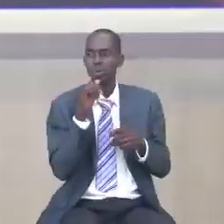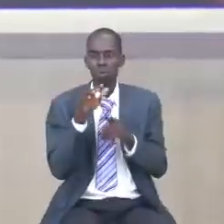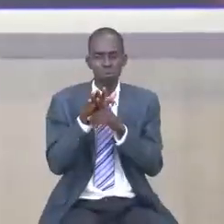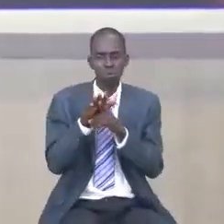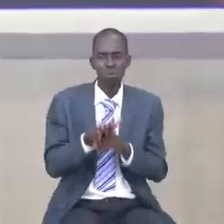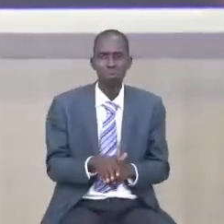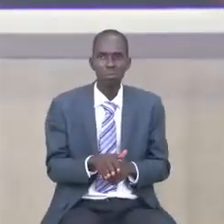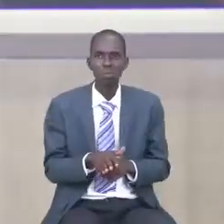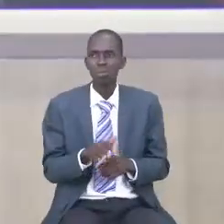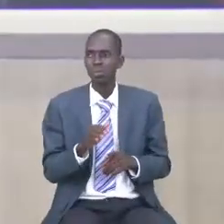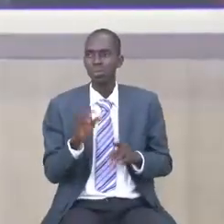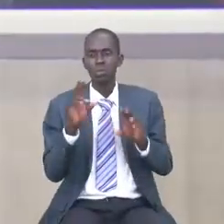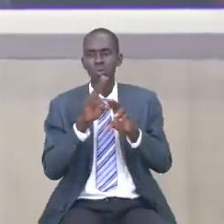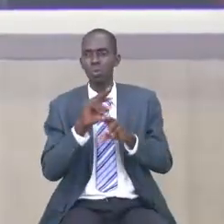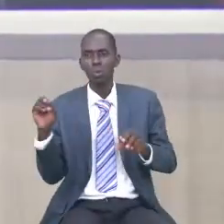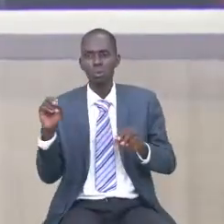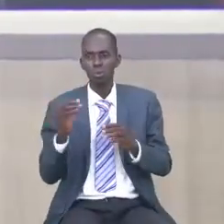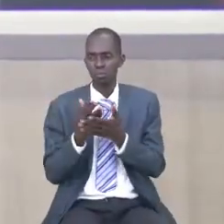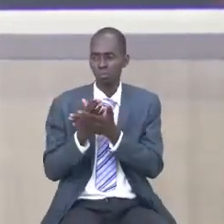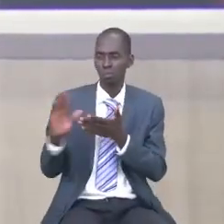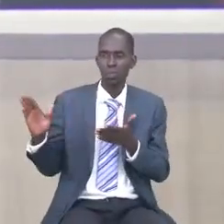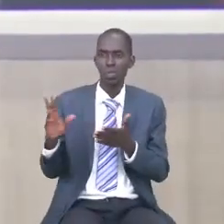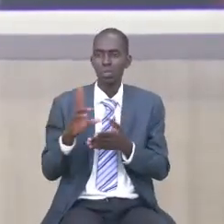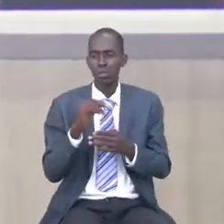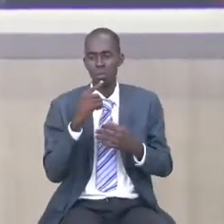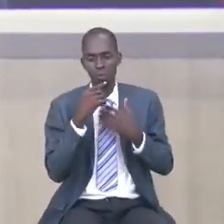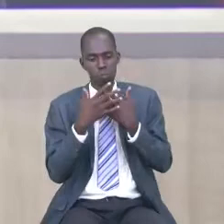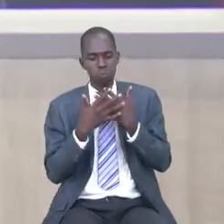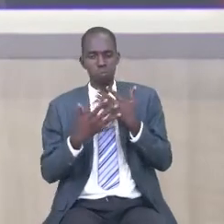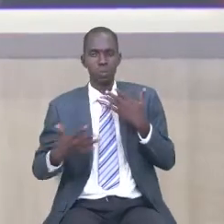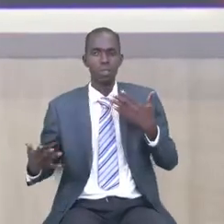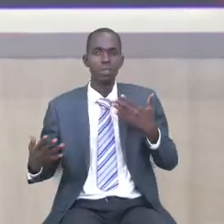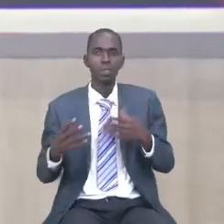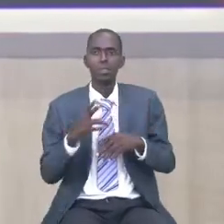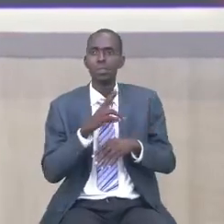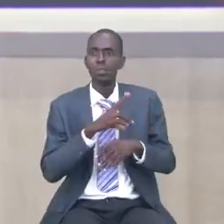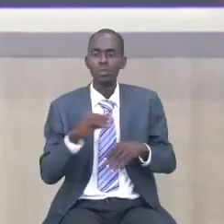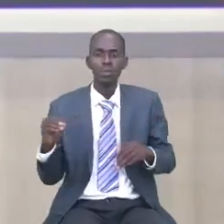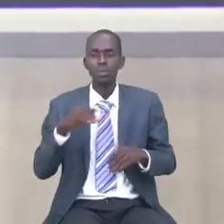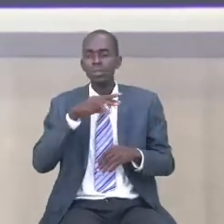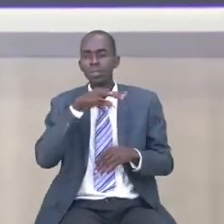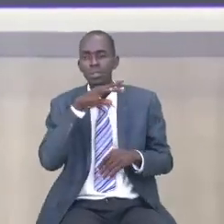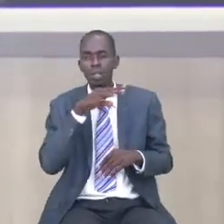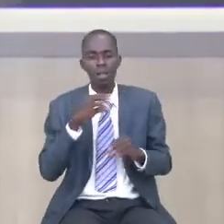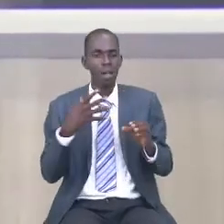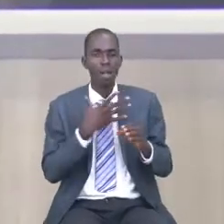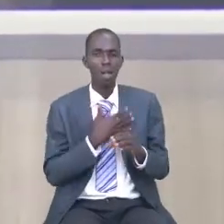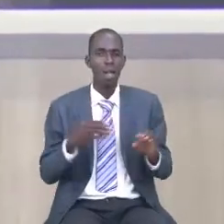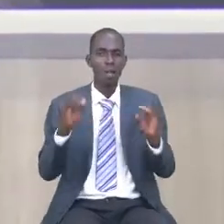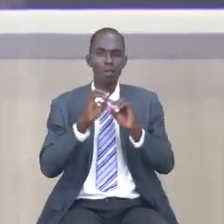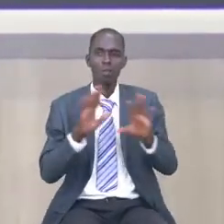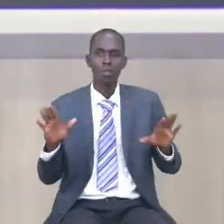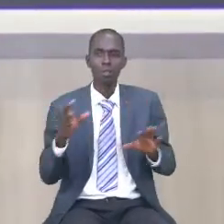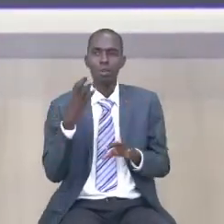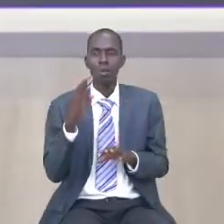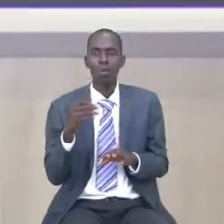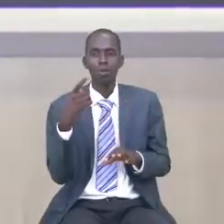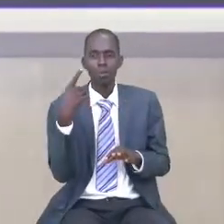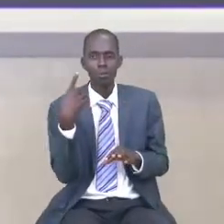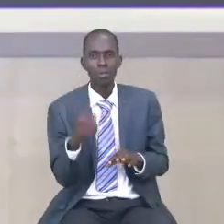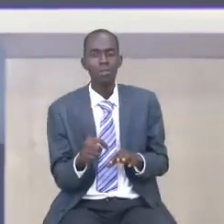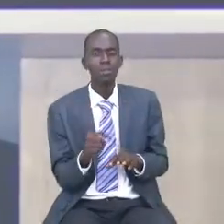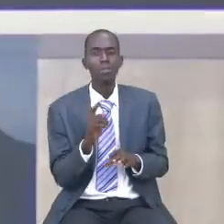no rejection, no bleeding, and no blemish, and nothing of their process